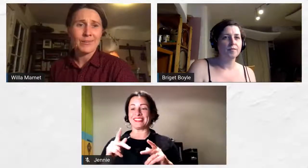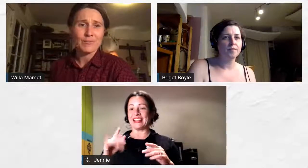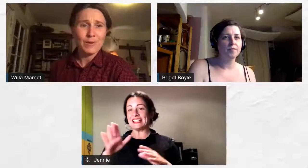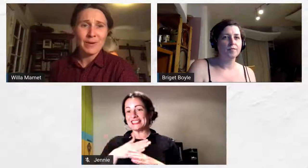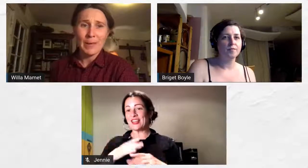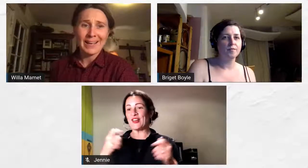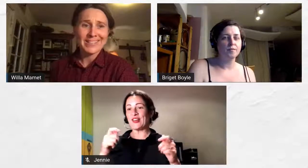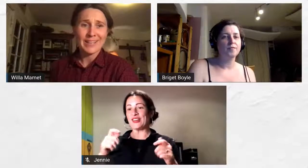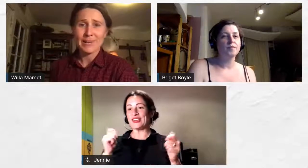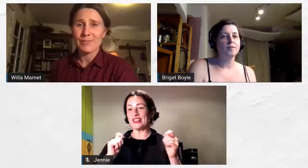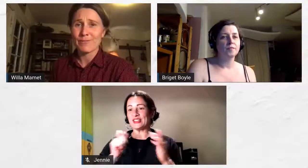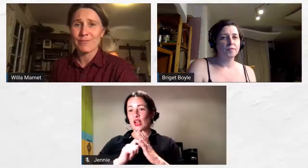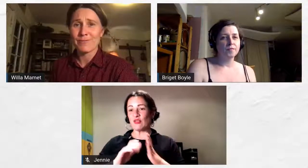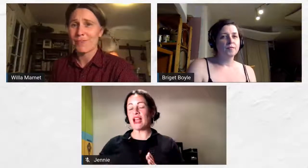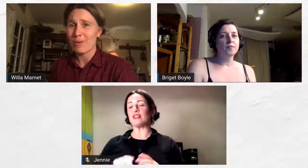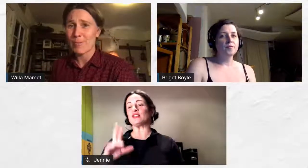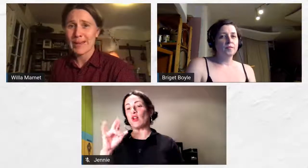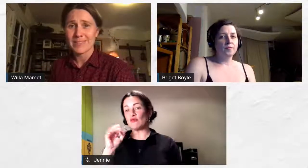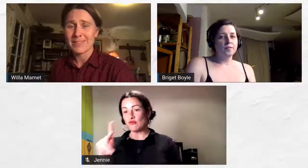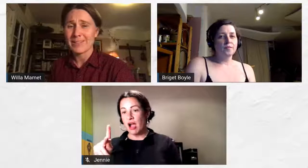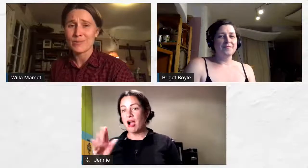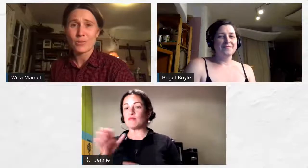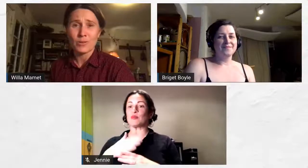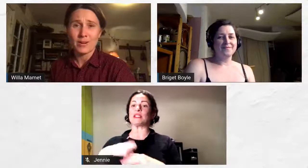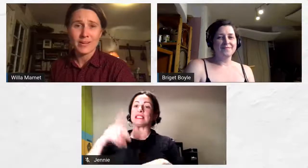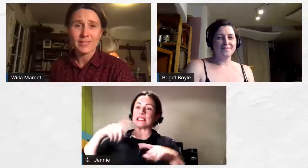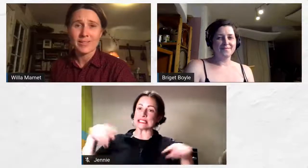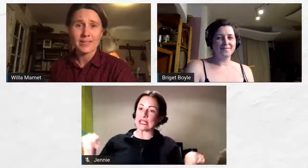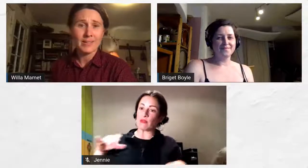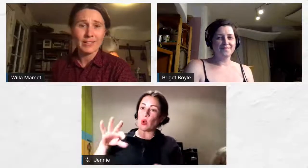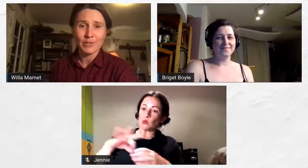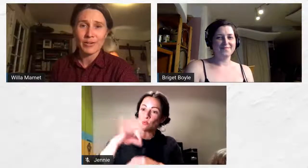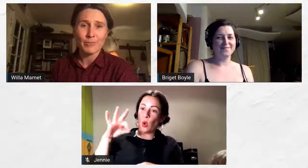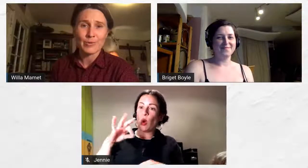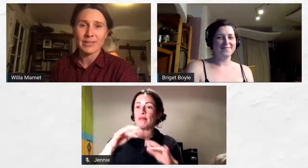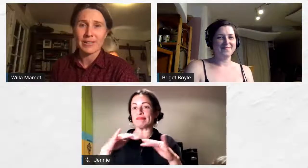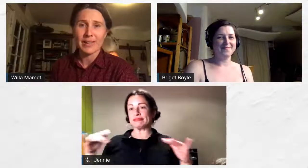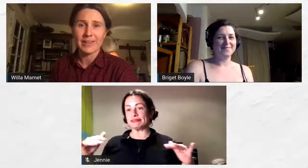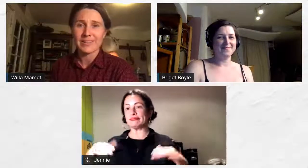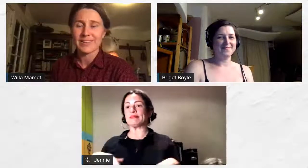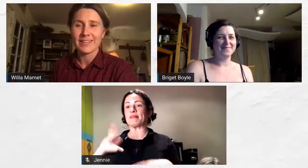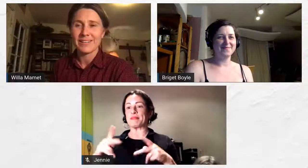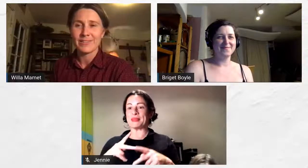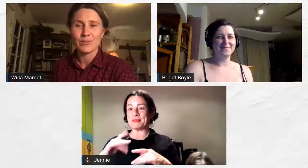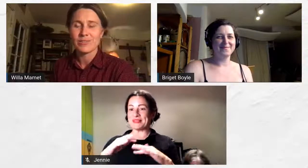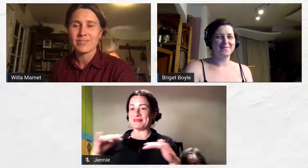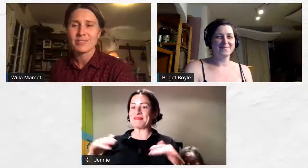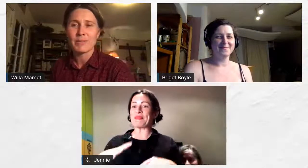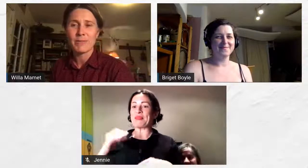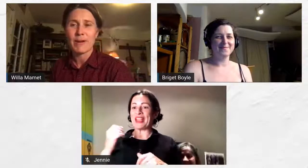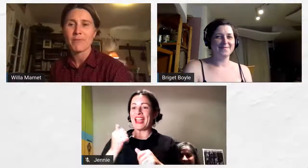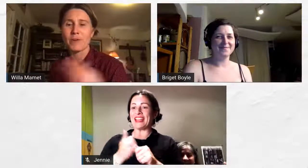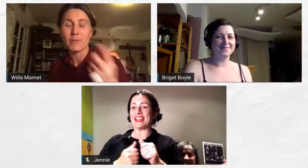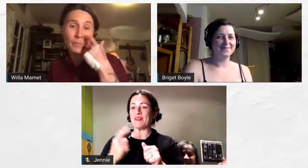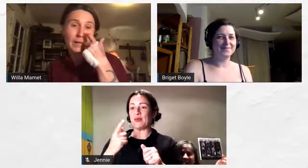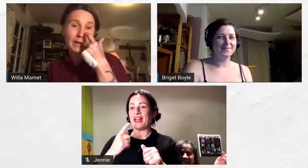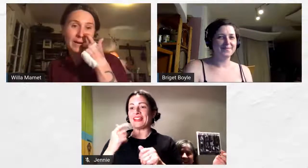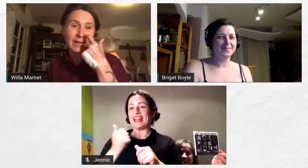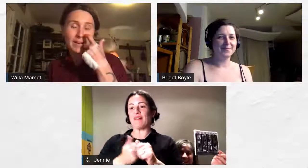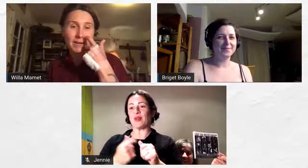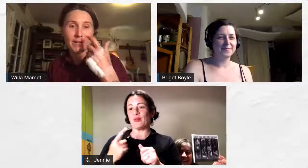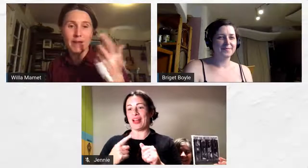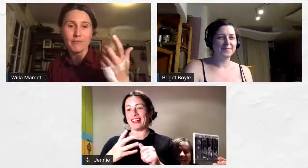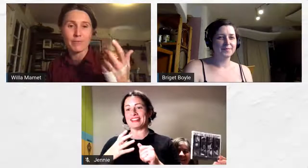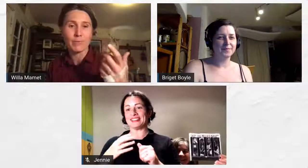singer-songwriters and rock bands and funk bands and soul artists and electronic music. And there's just something for everyone. And what